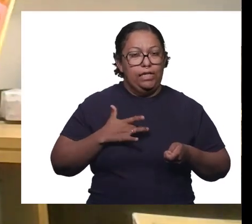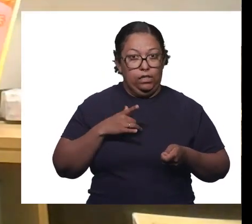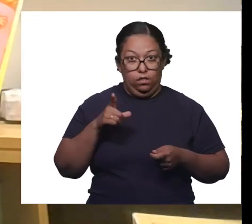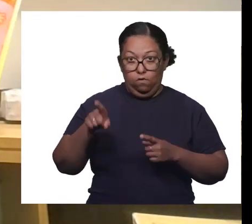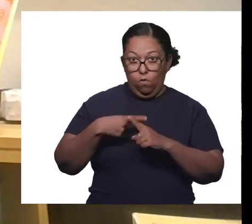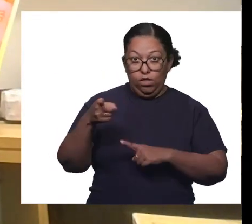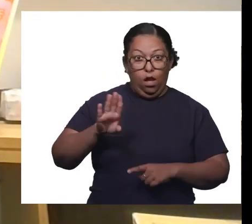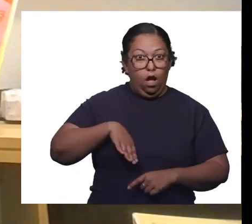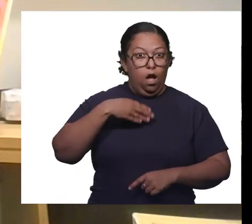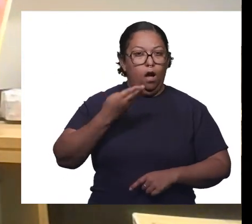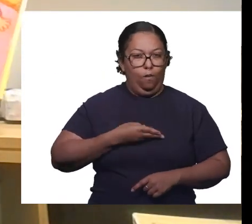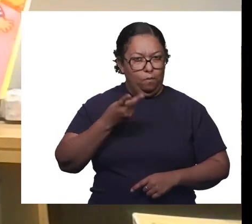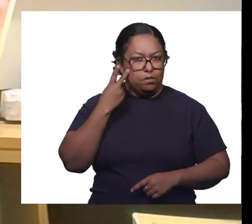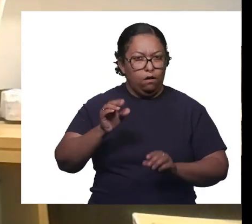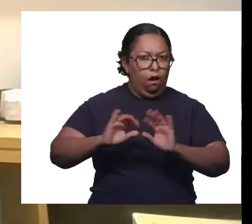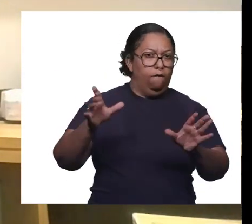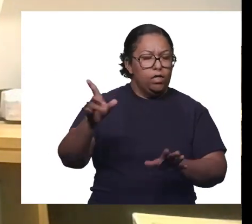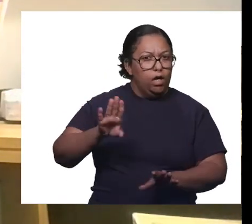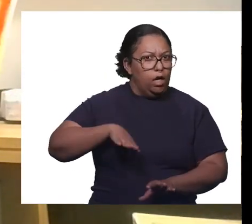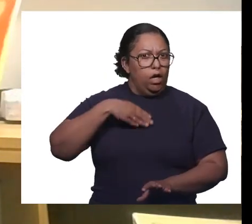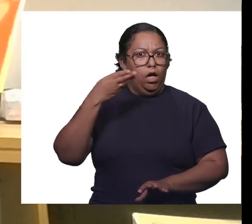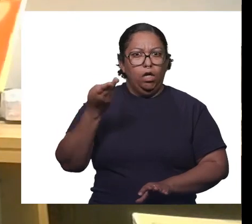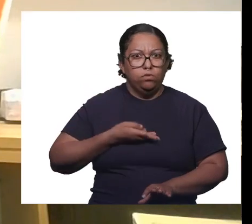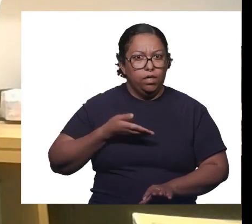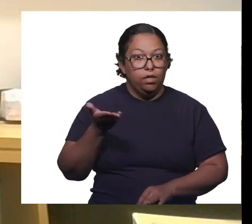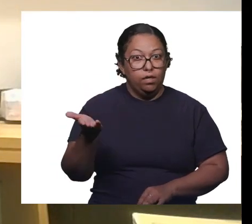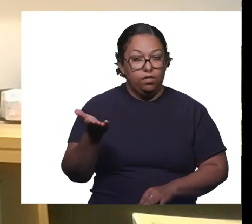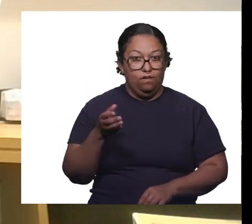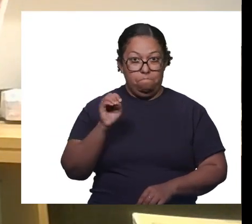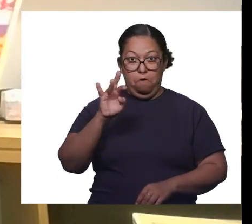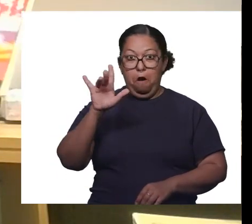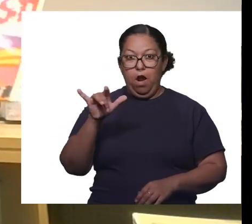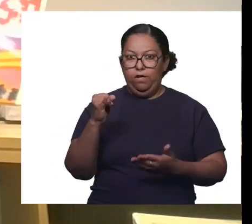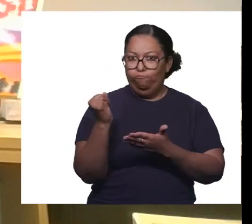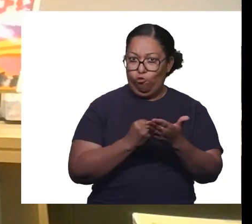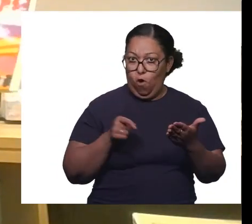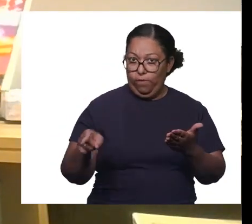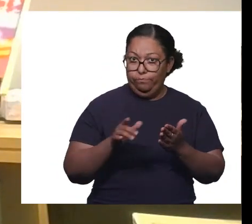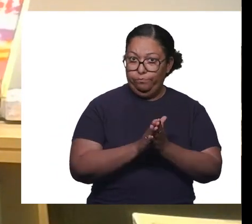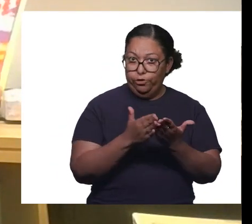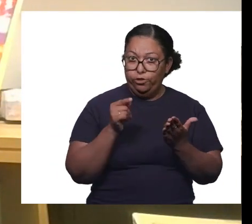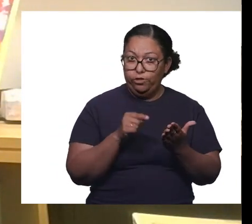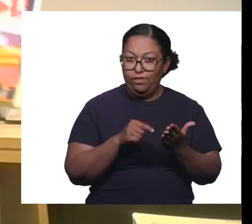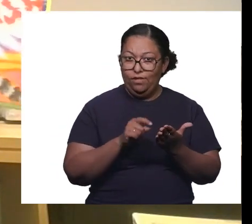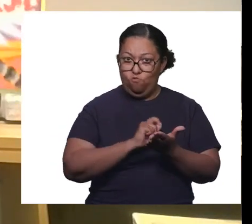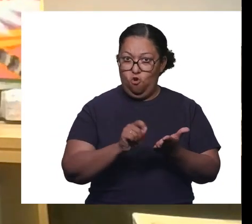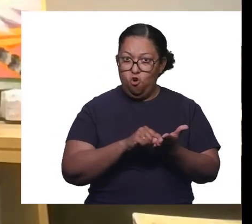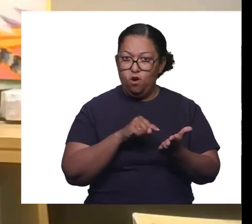she's upset, you can see how upset she gets. And so Molly Bang, who illustrated this book and wrote